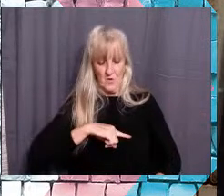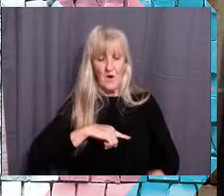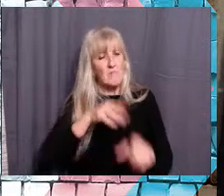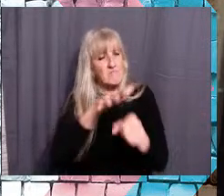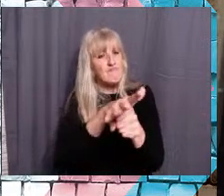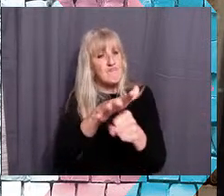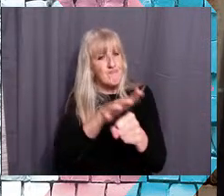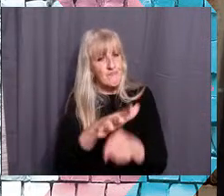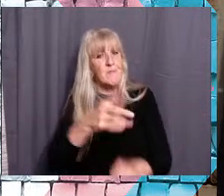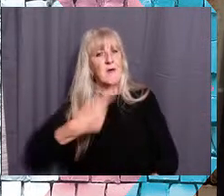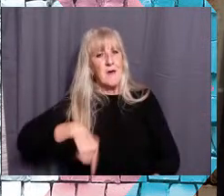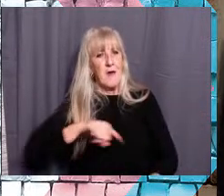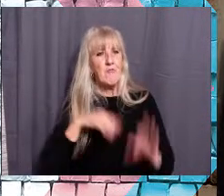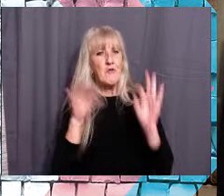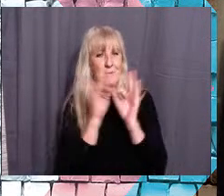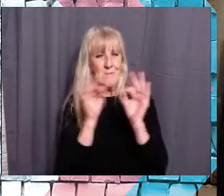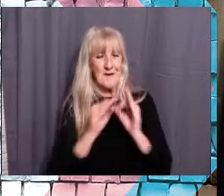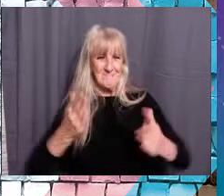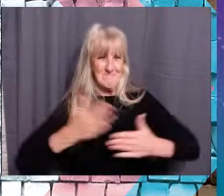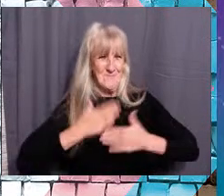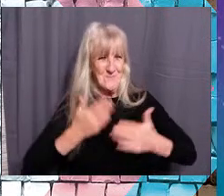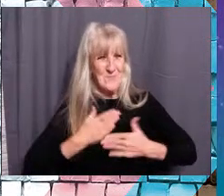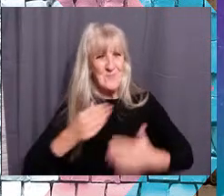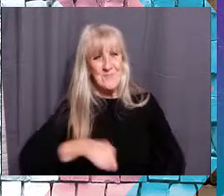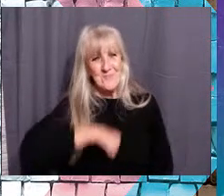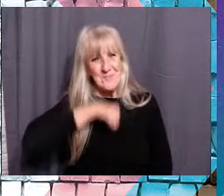matter. Happy Pride.